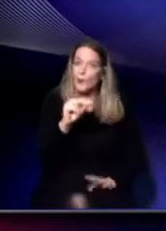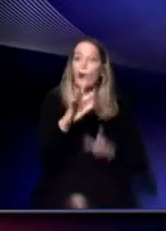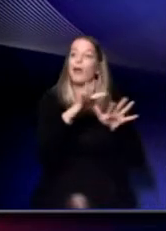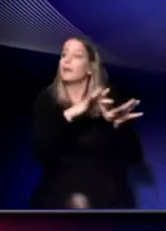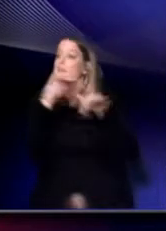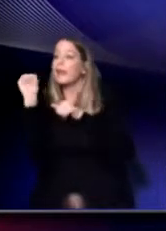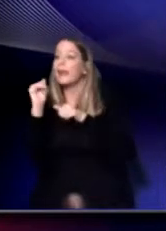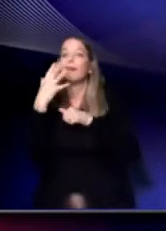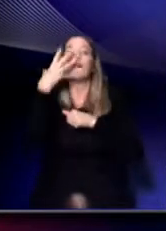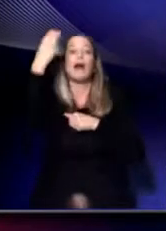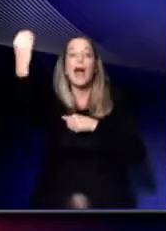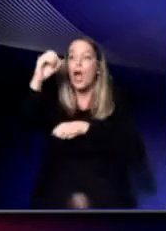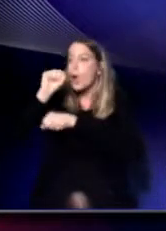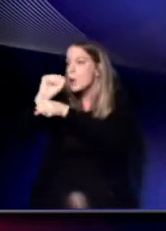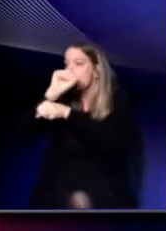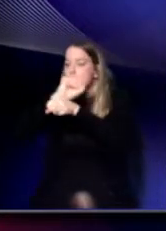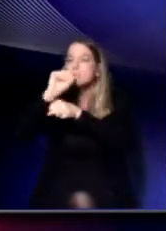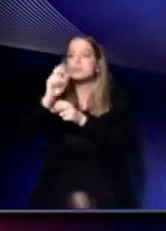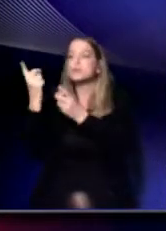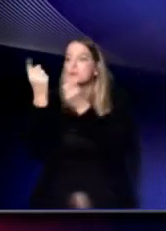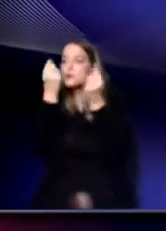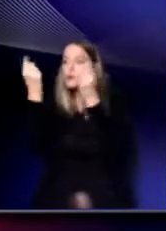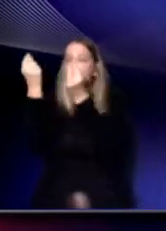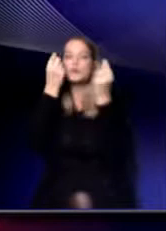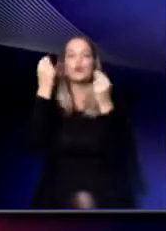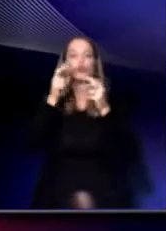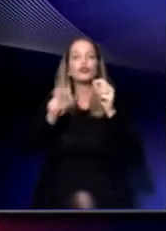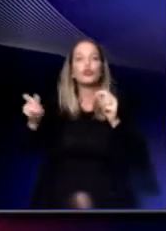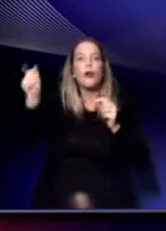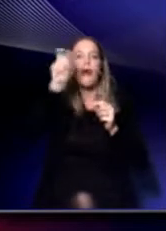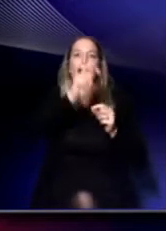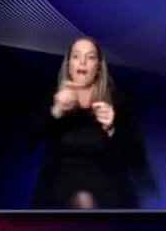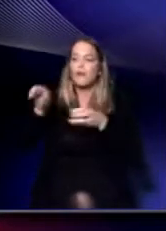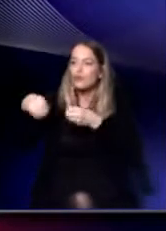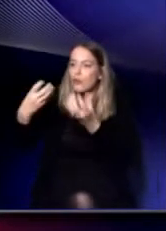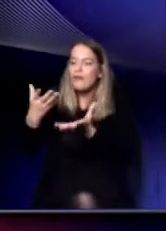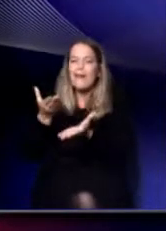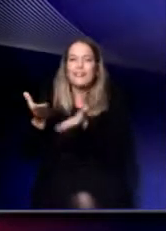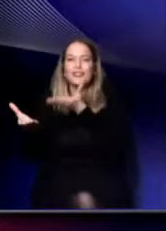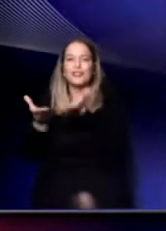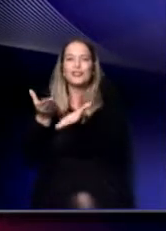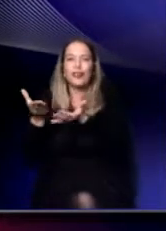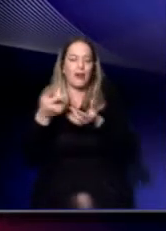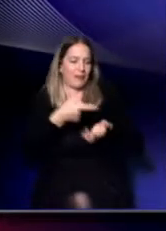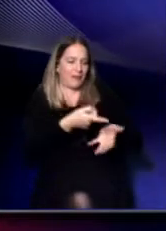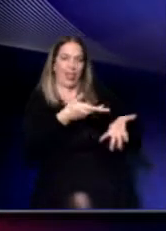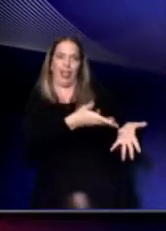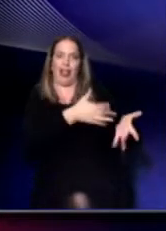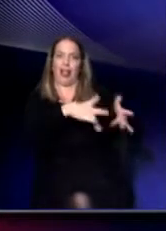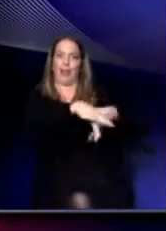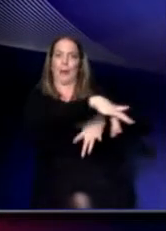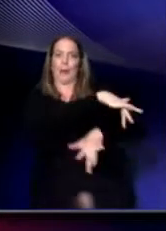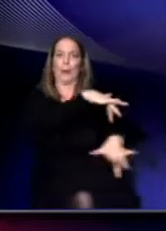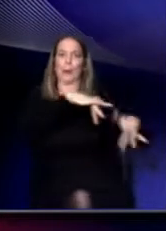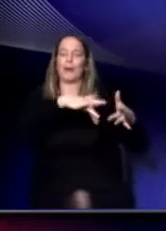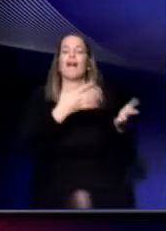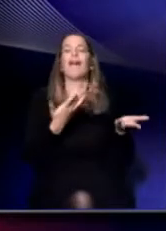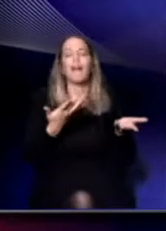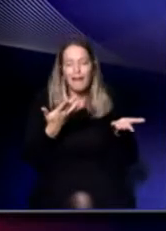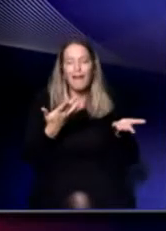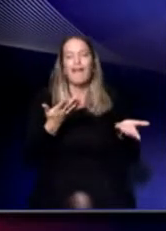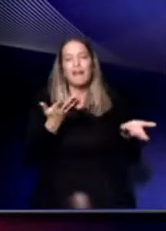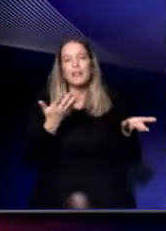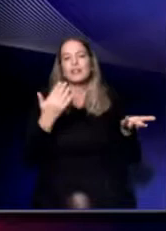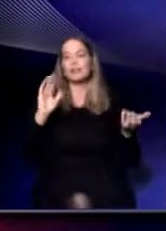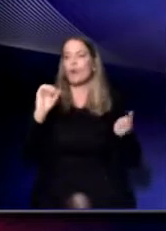the local schools. They're traveling. They're providing services. So does every one of our